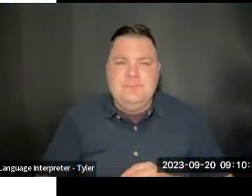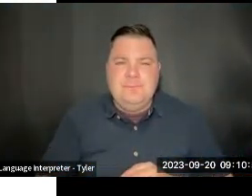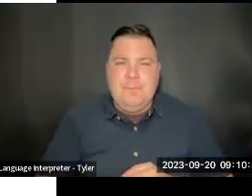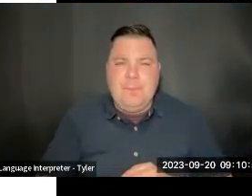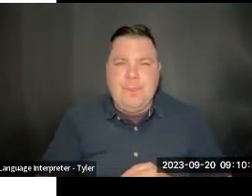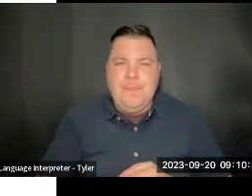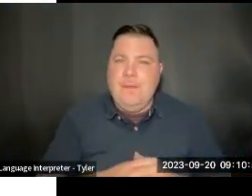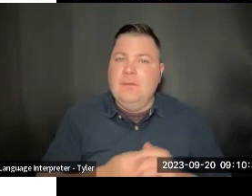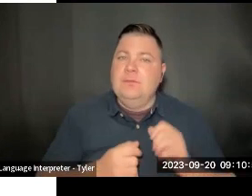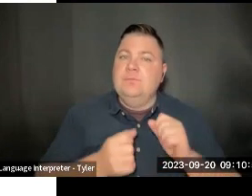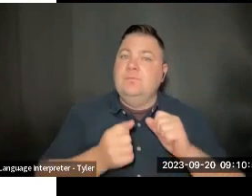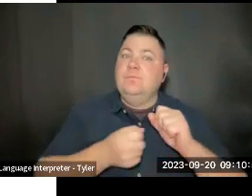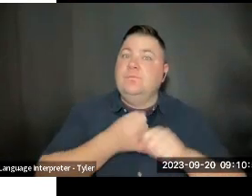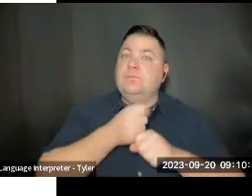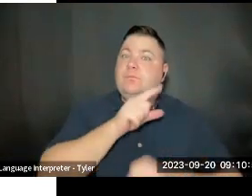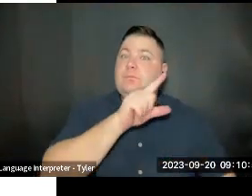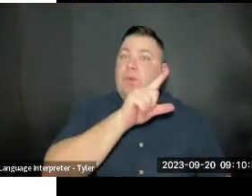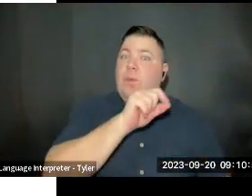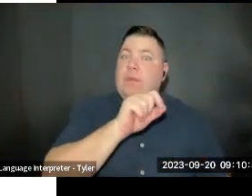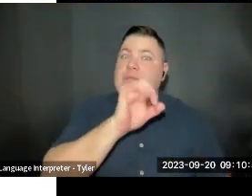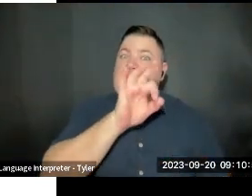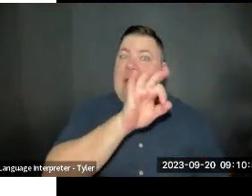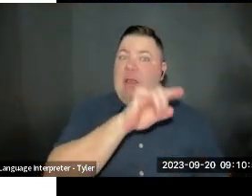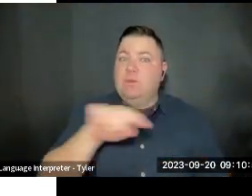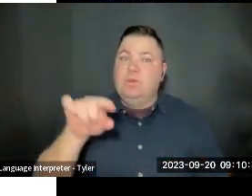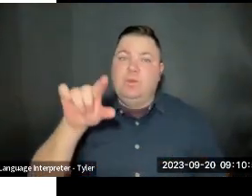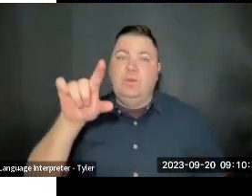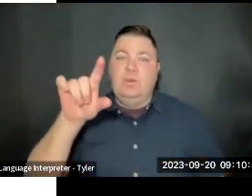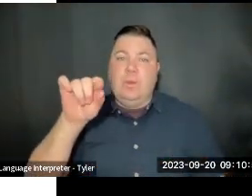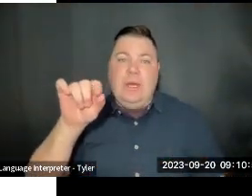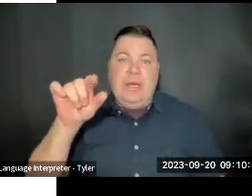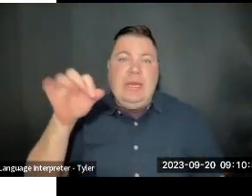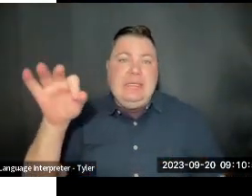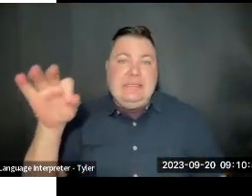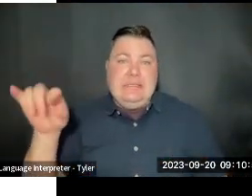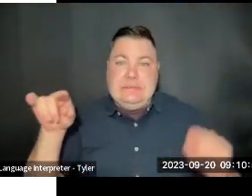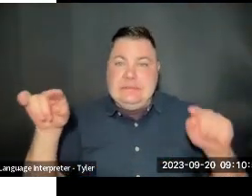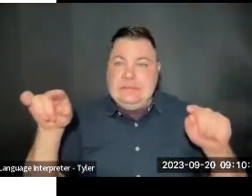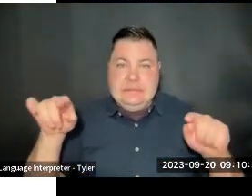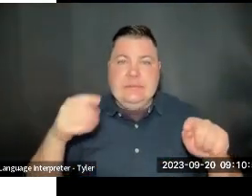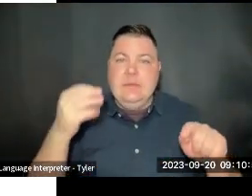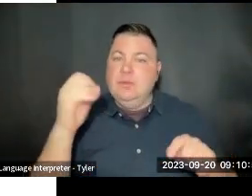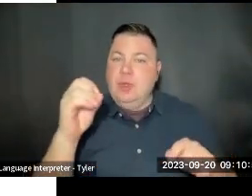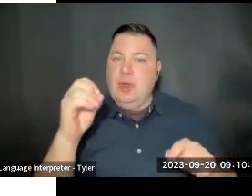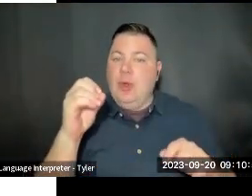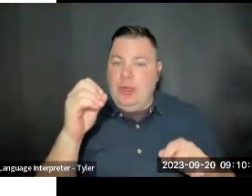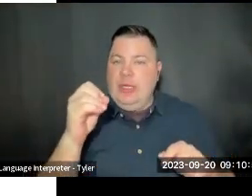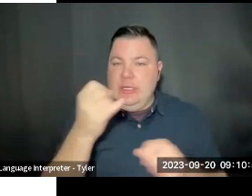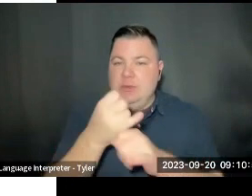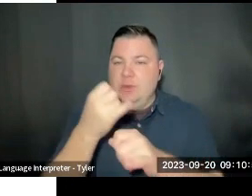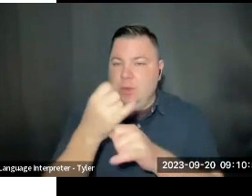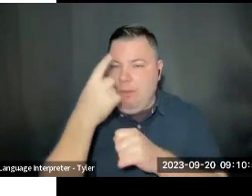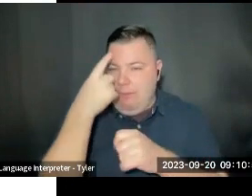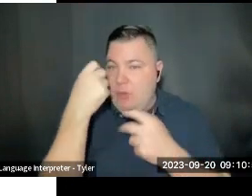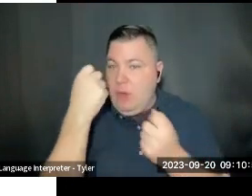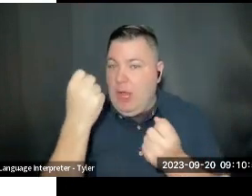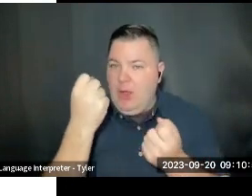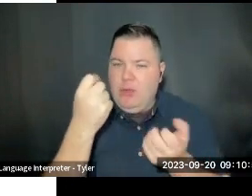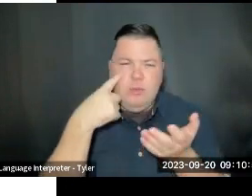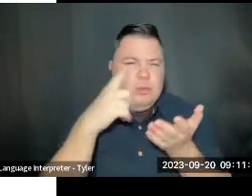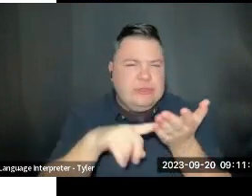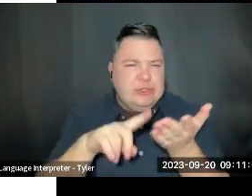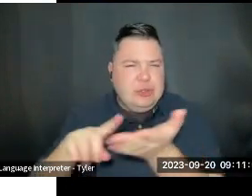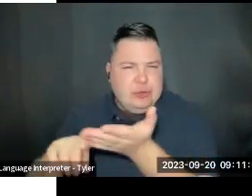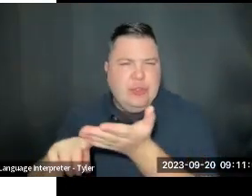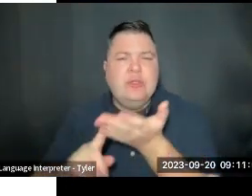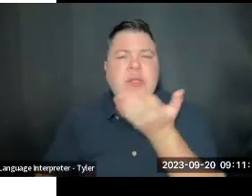years of 2009 and 2019, the Missouri Institute of Mental Health did some research. They put out a